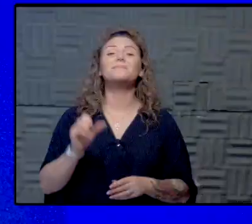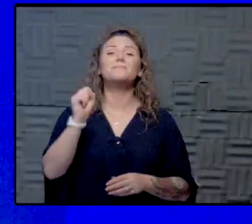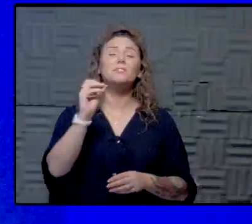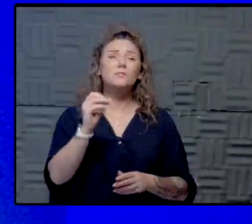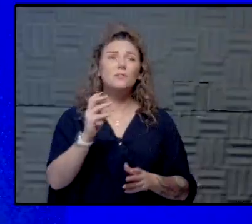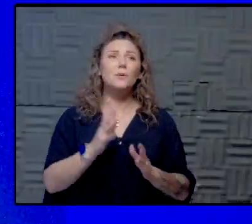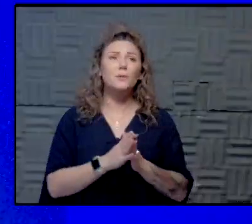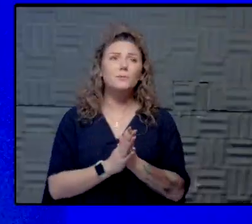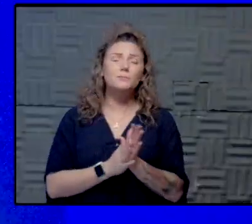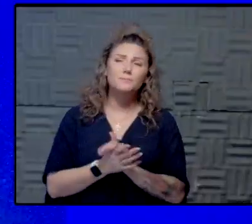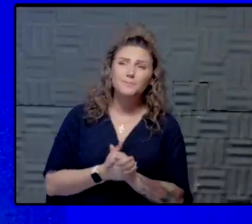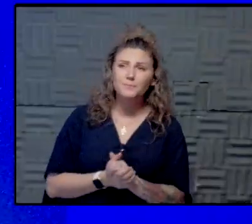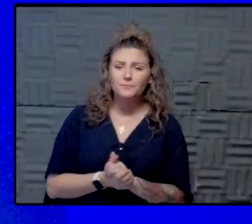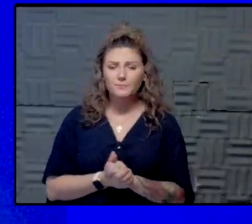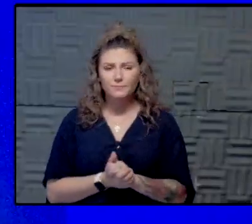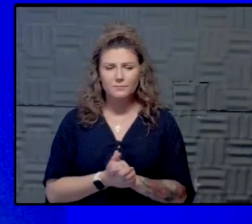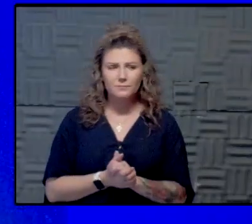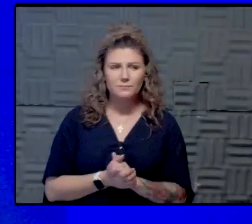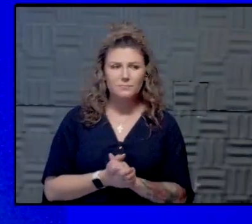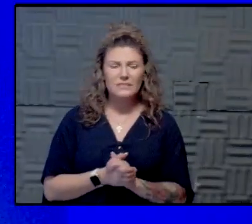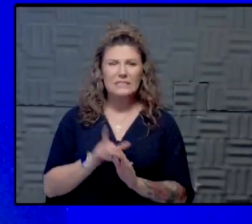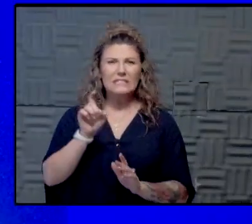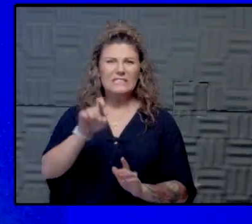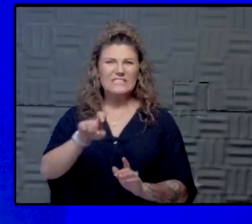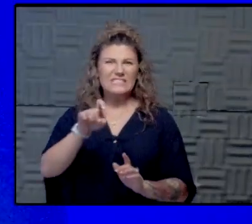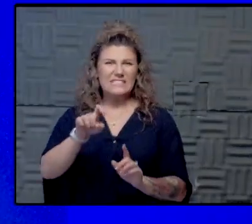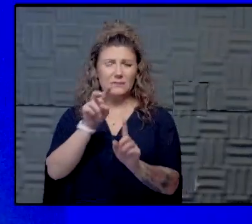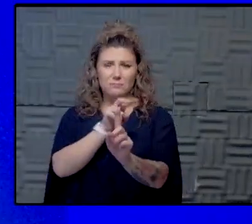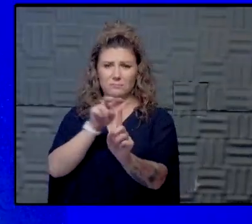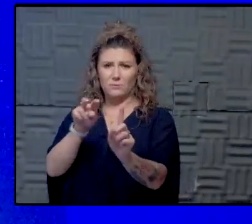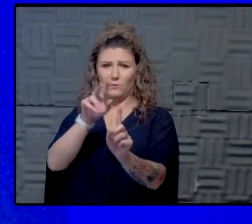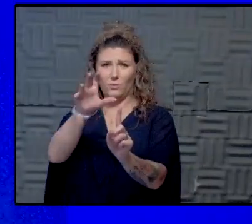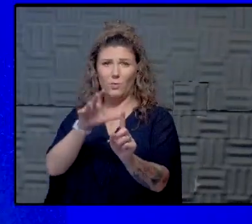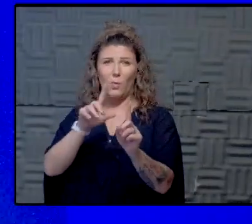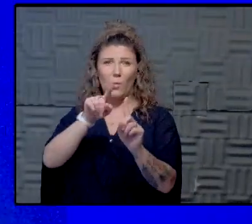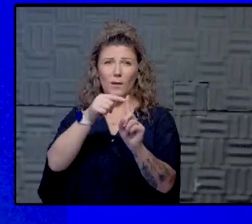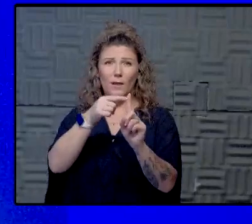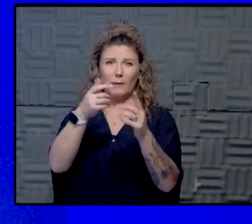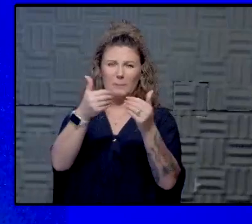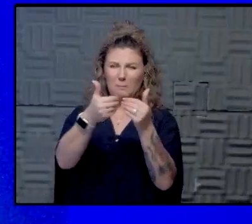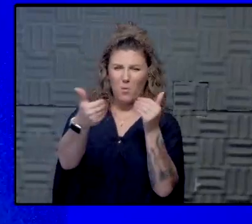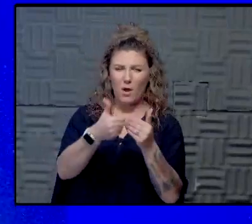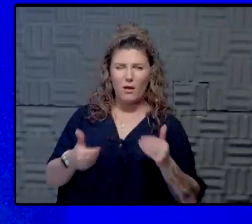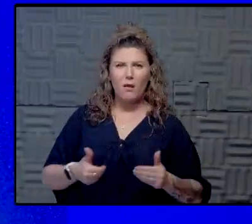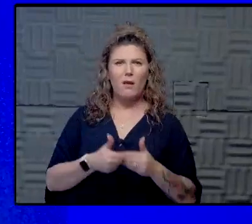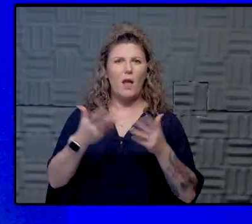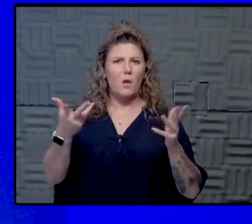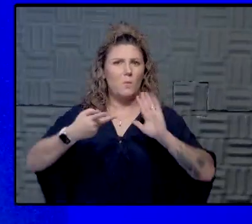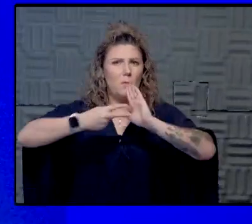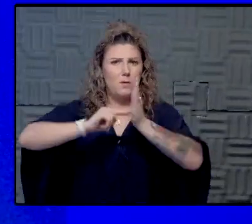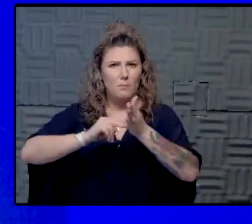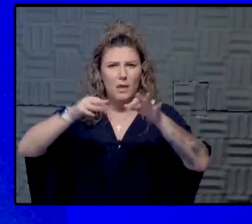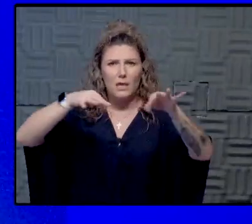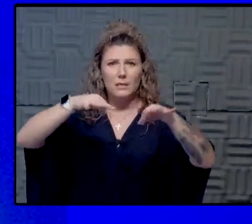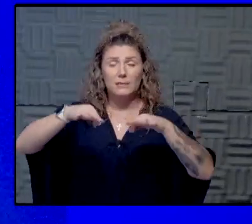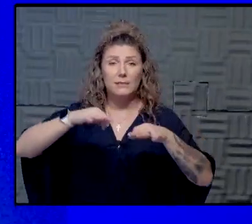So I think we should view that as we kind of break kind of the definition of it down, because even at the very beginning it was